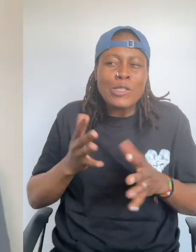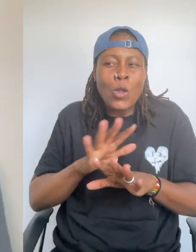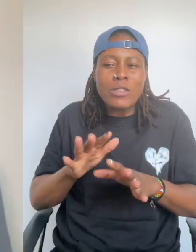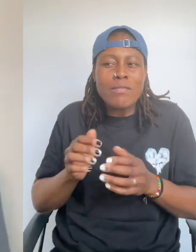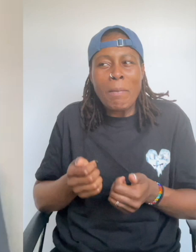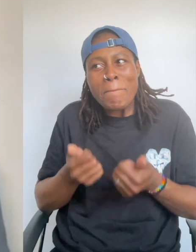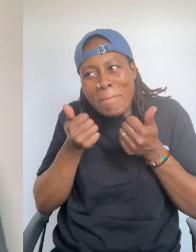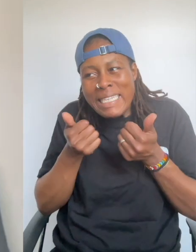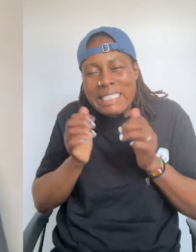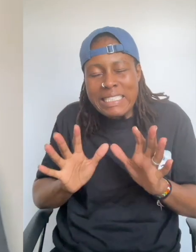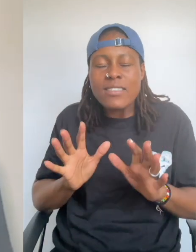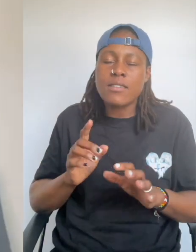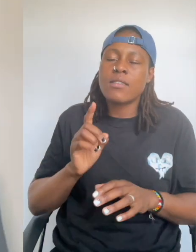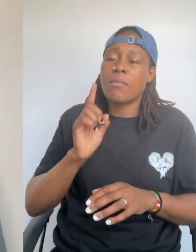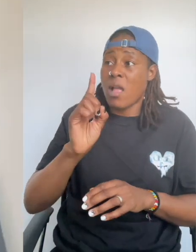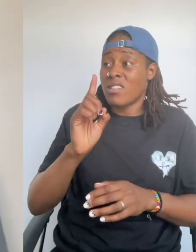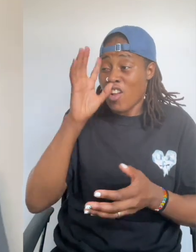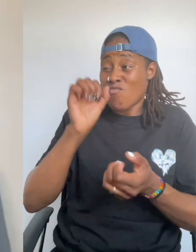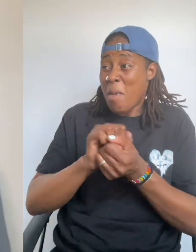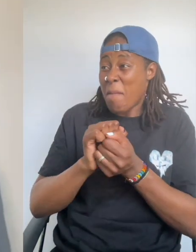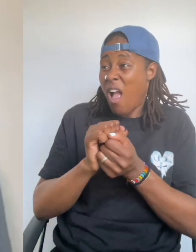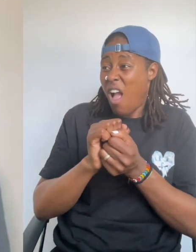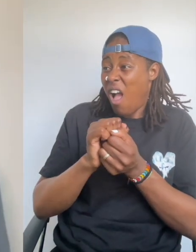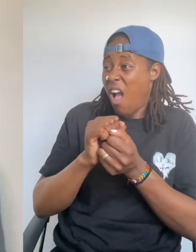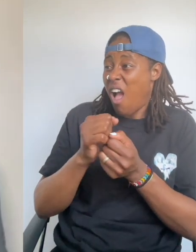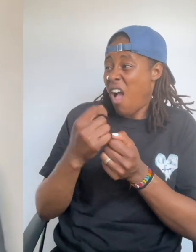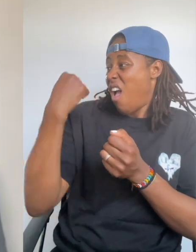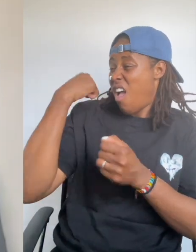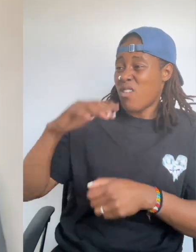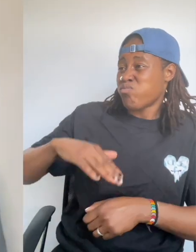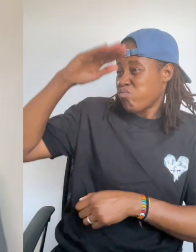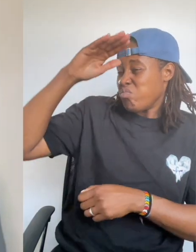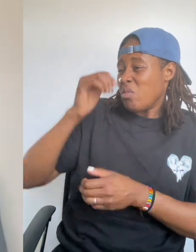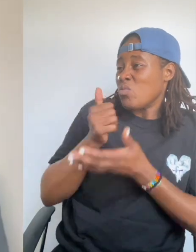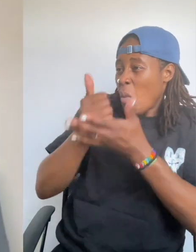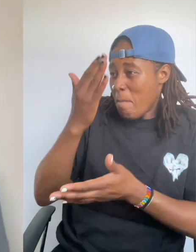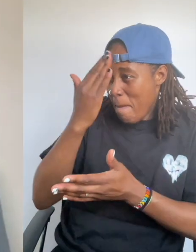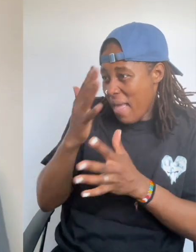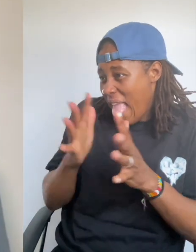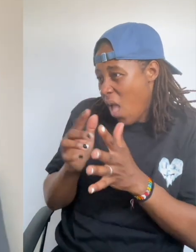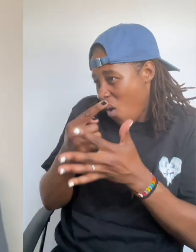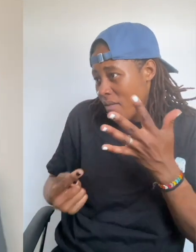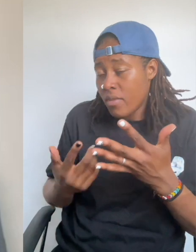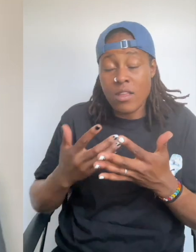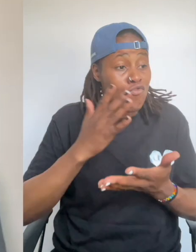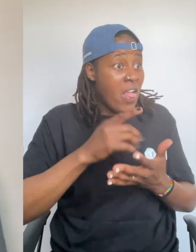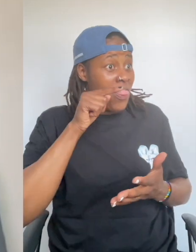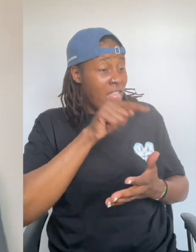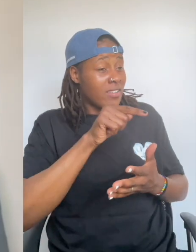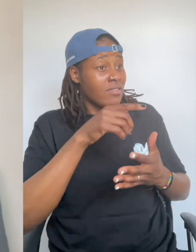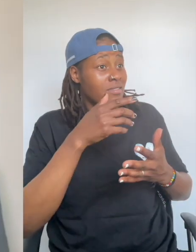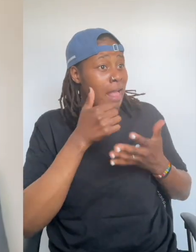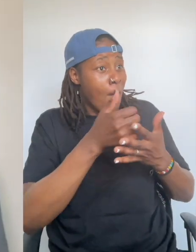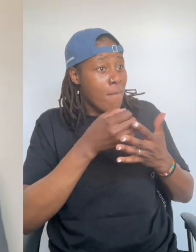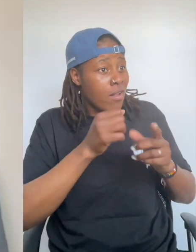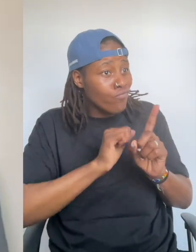best practice, but those are things that I've done for my mum growing up. So it's clearly set you off into your path into your career now as well, which we'll